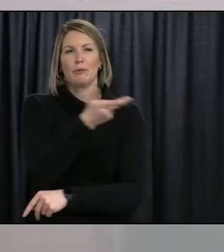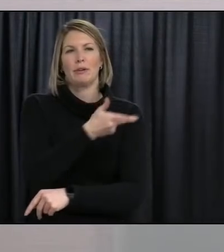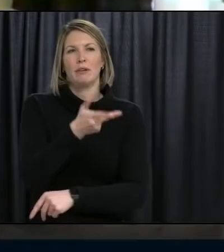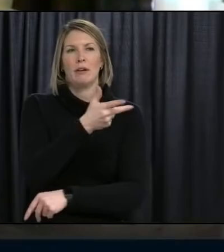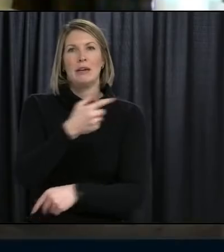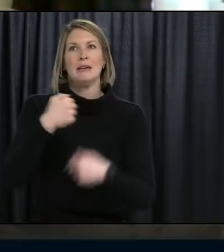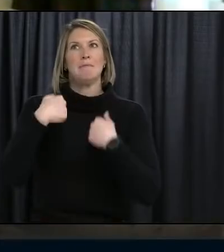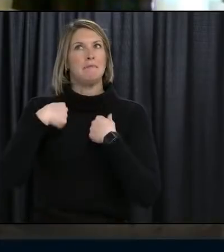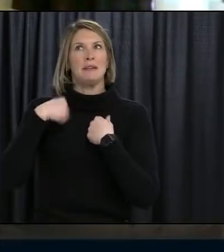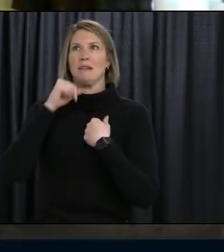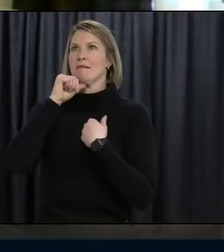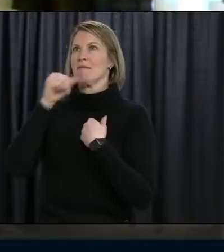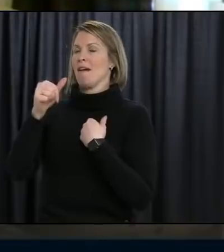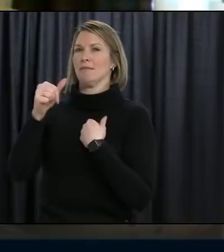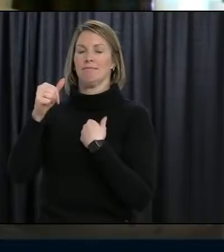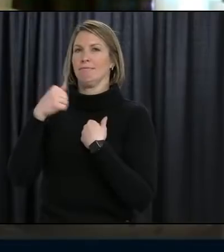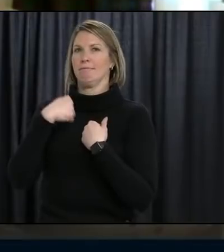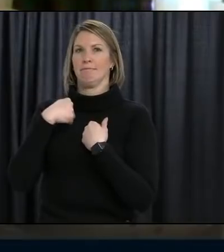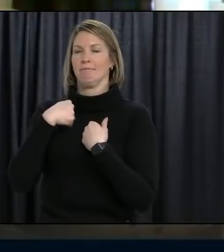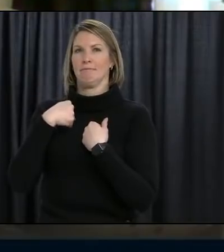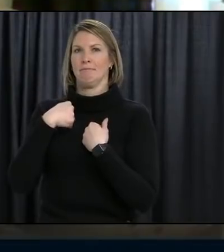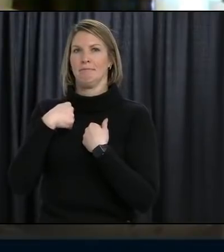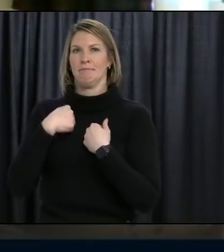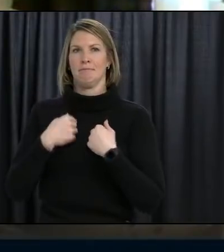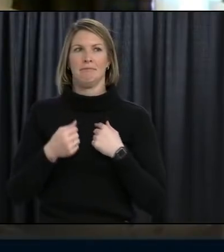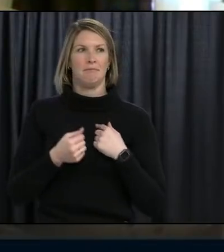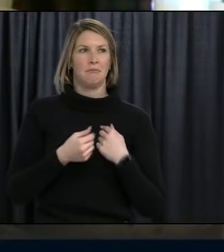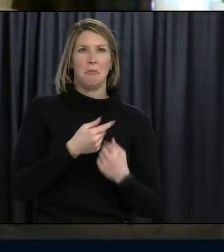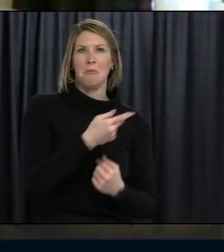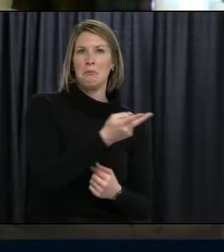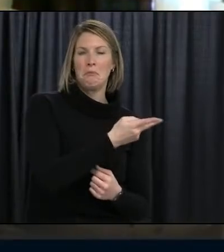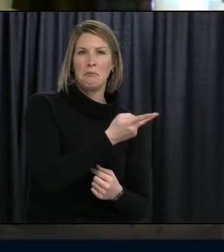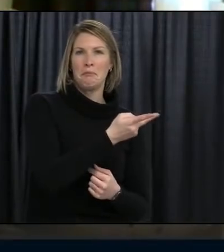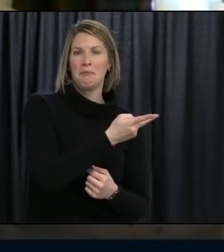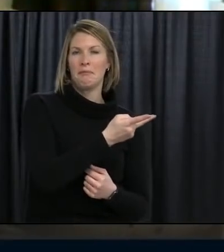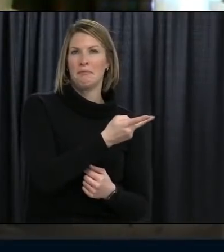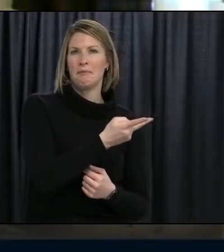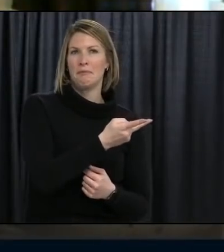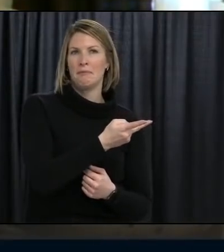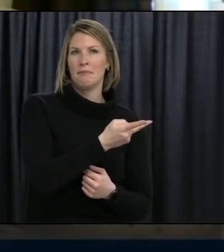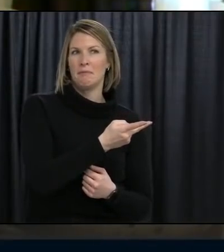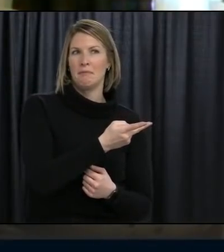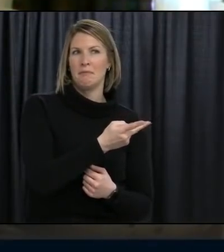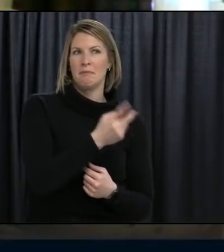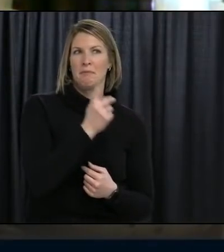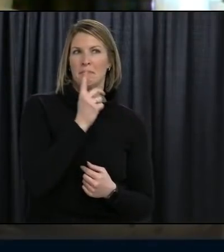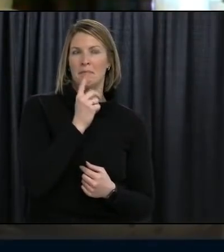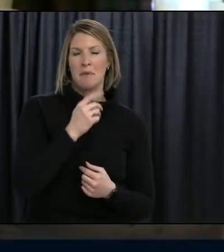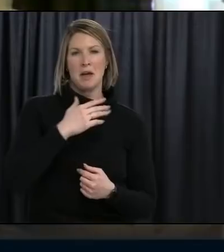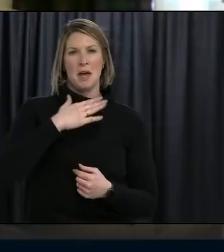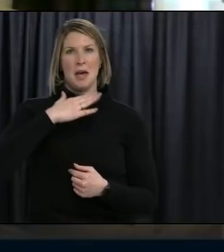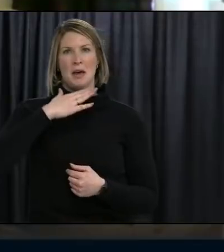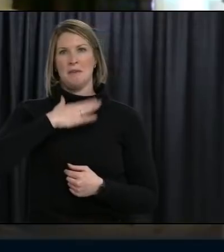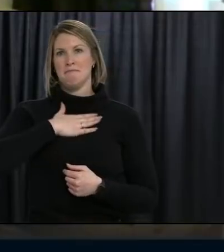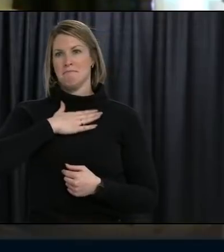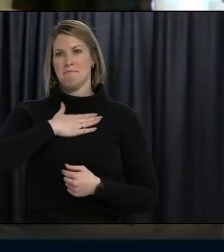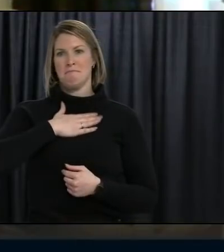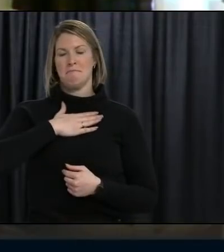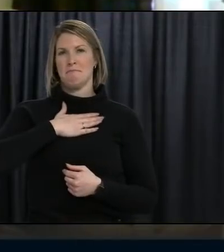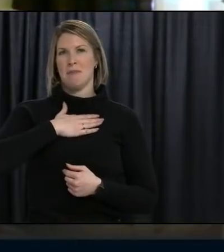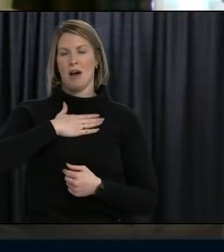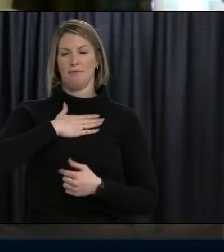I have not, and I'll be in the queue when my profile is appropriate, which